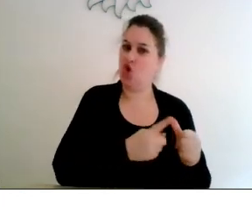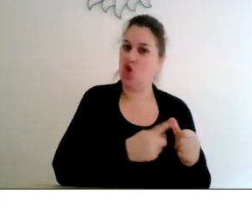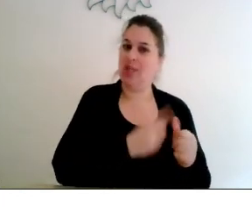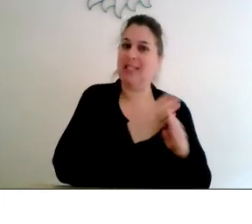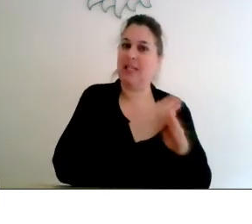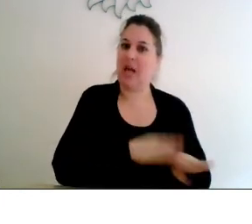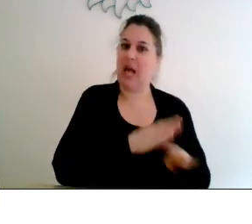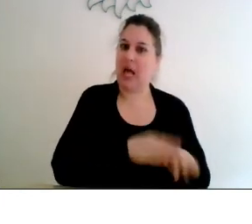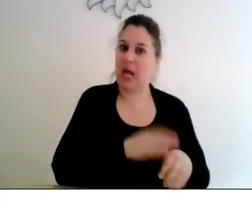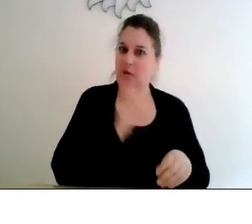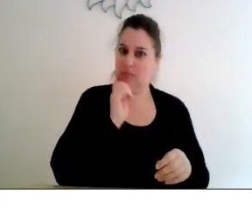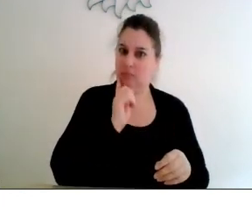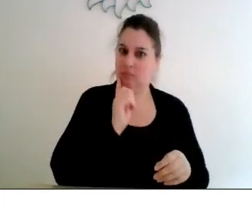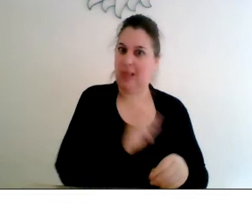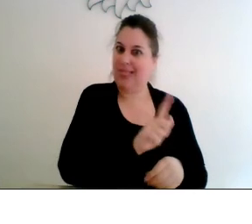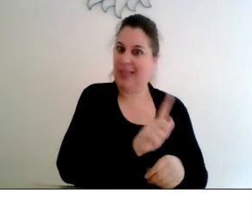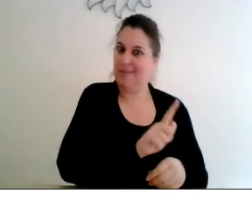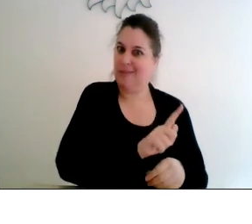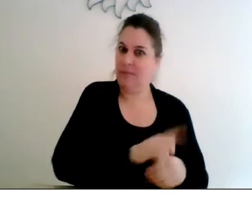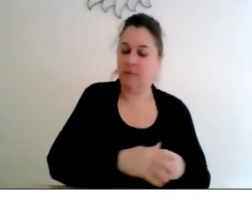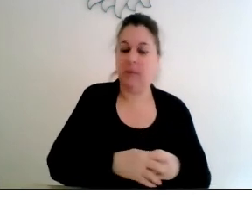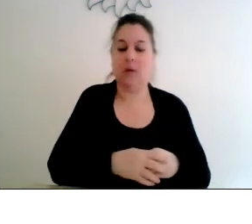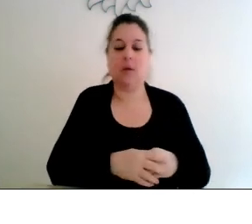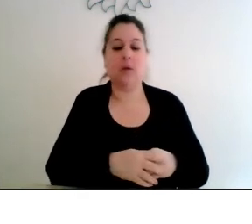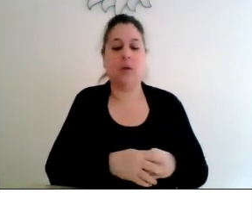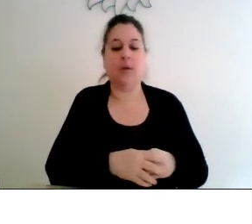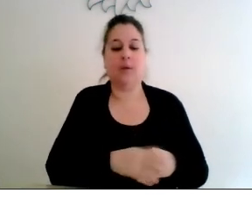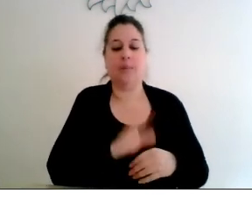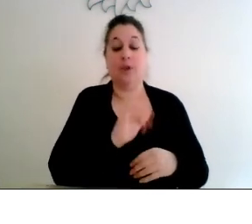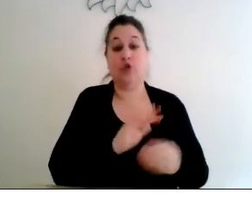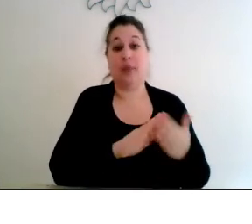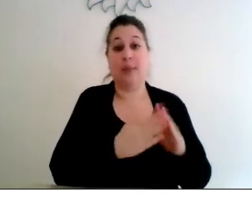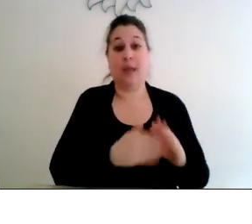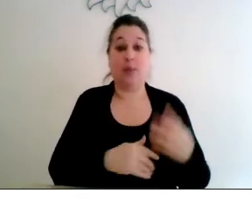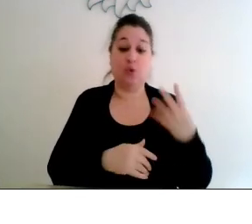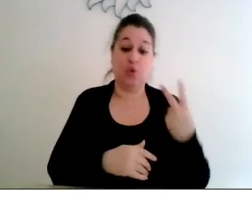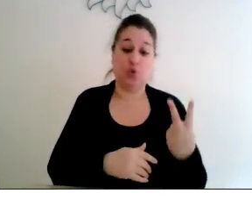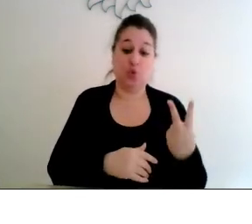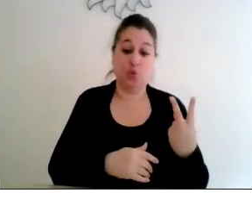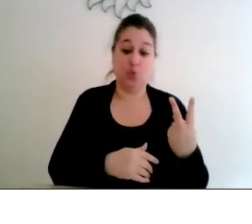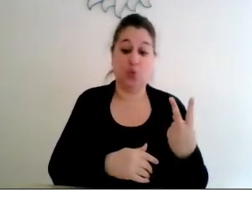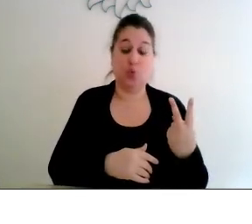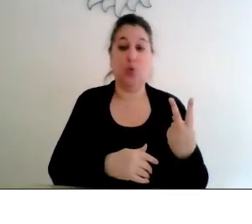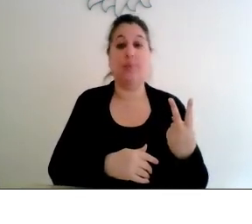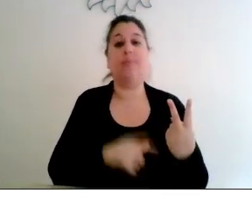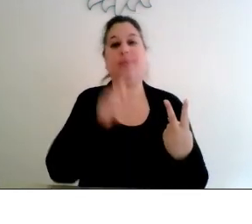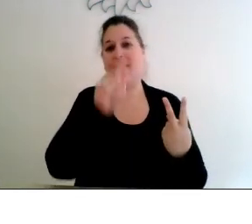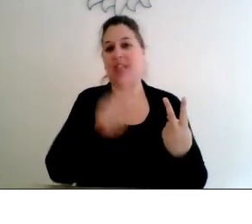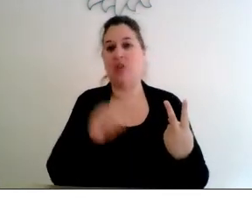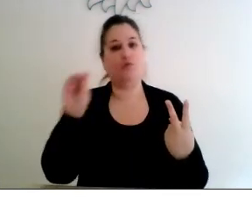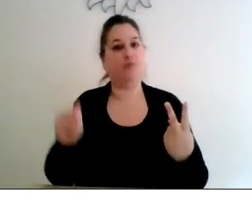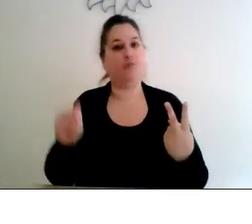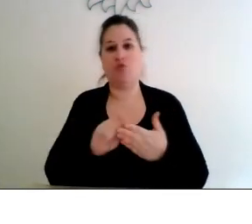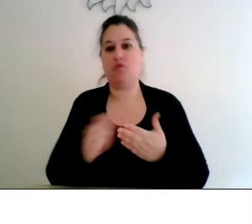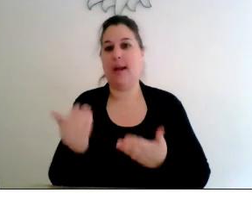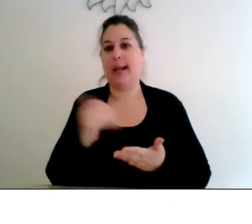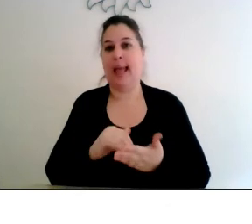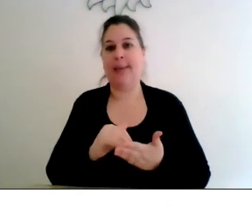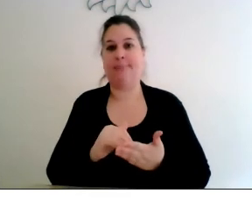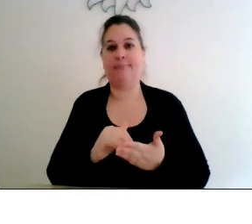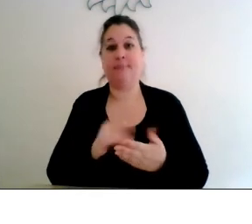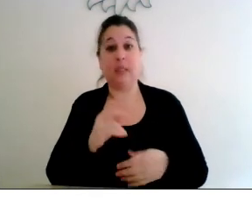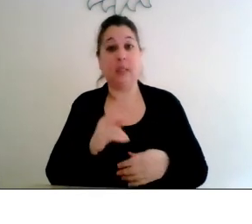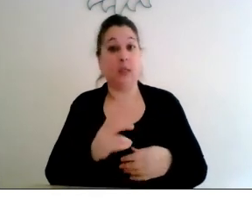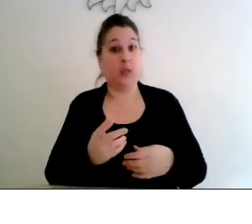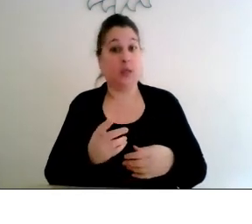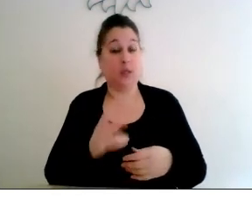2. Bring everything else down. Now start back at the top. Any parentheses? Nope. Any